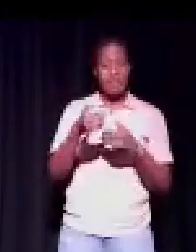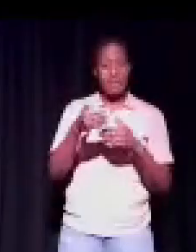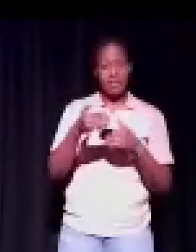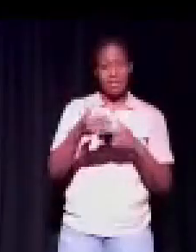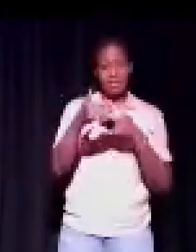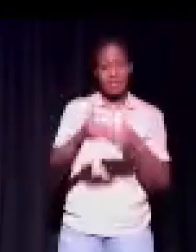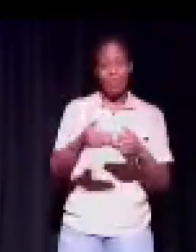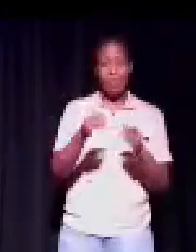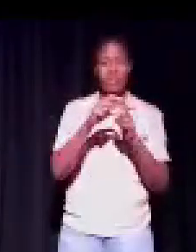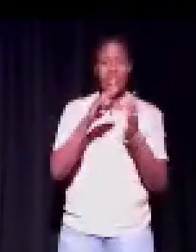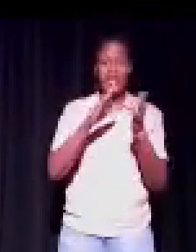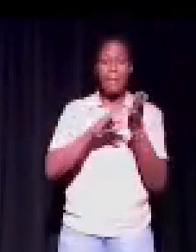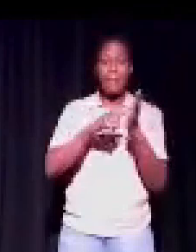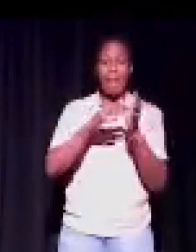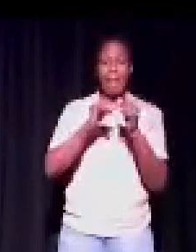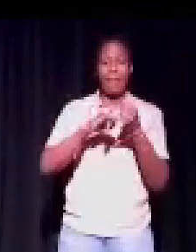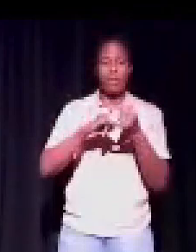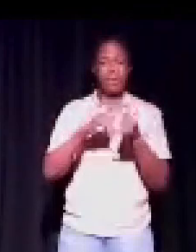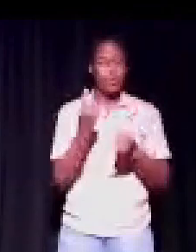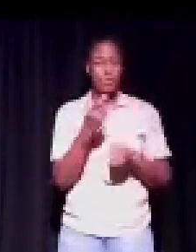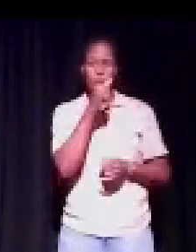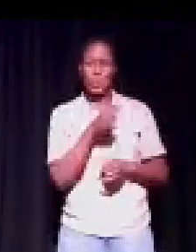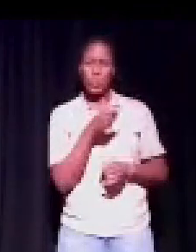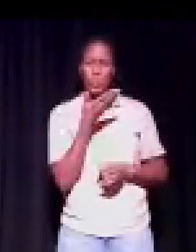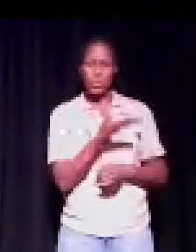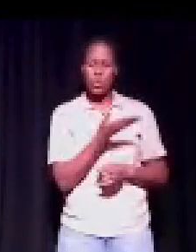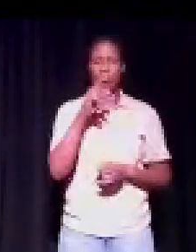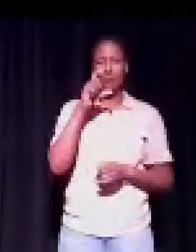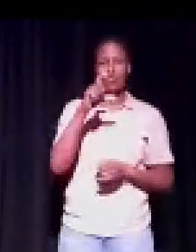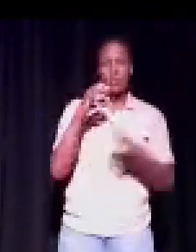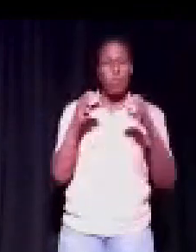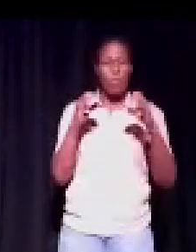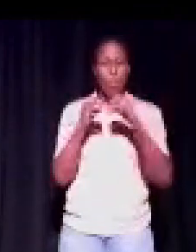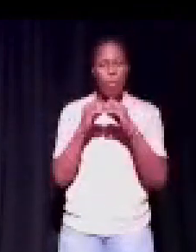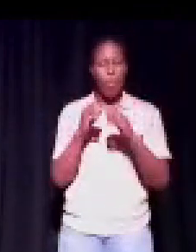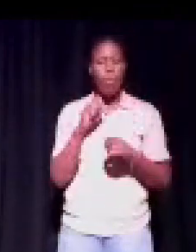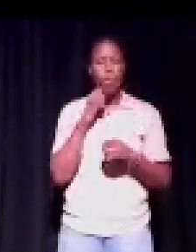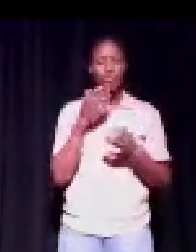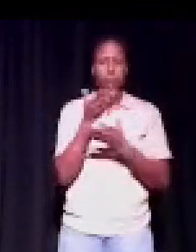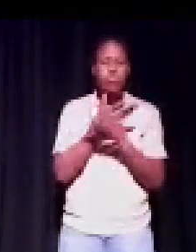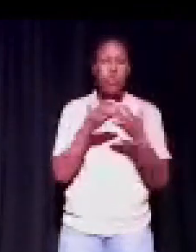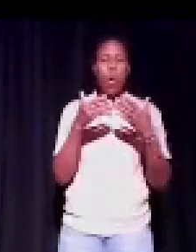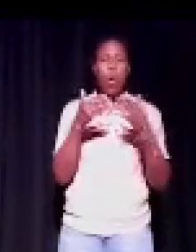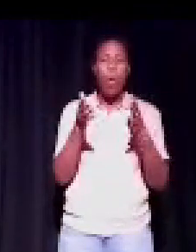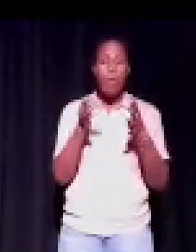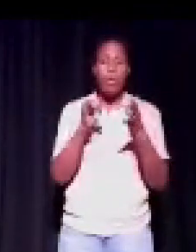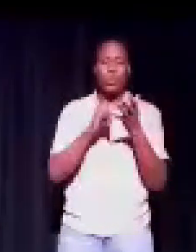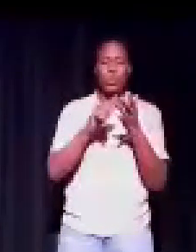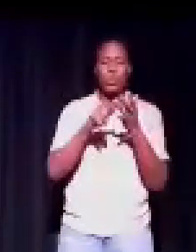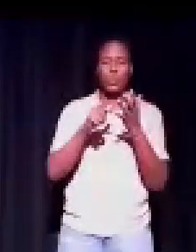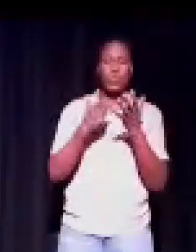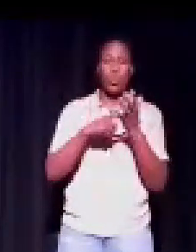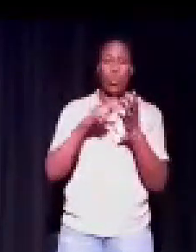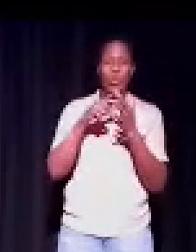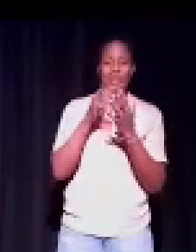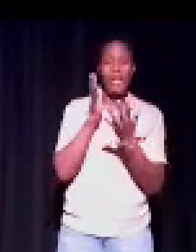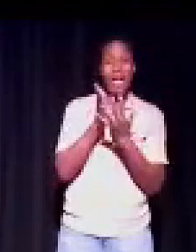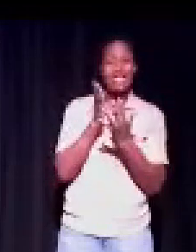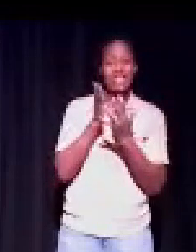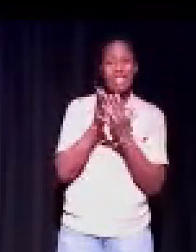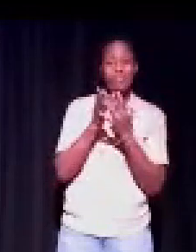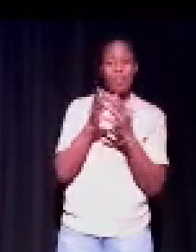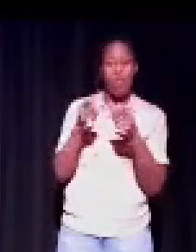I'm really pleased to introduce Chris Ball, who's going to be talking about open source accessible hardware, something that we believe in very deeply at Drone